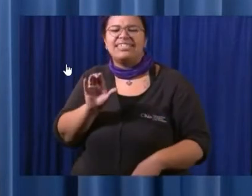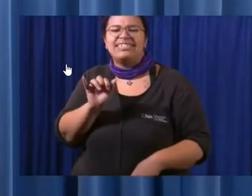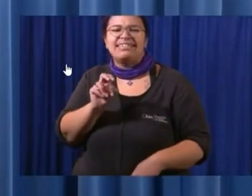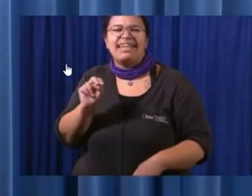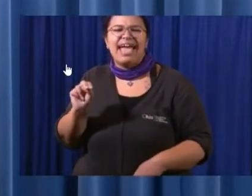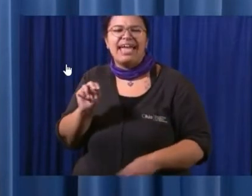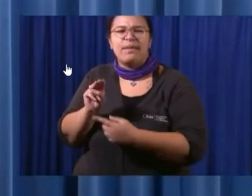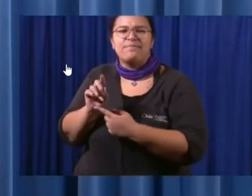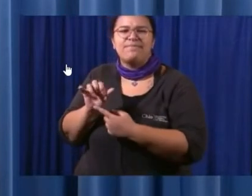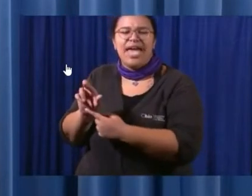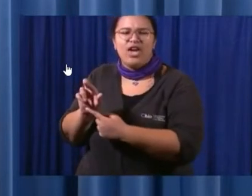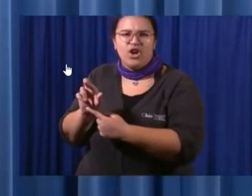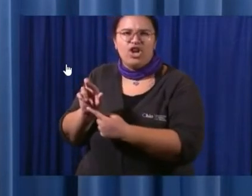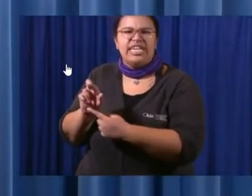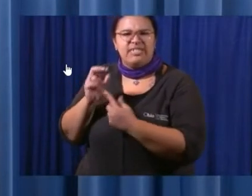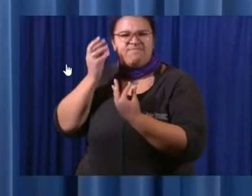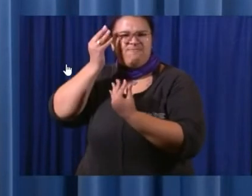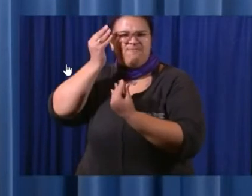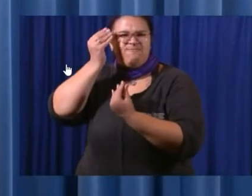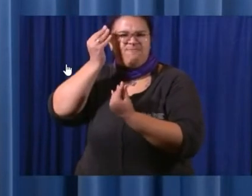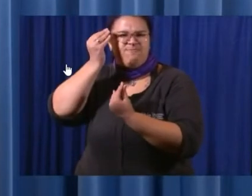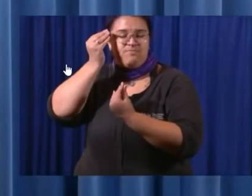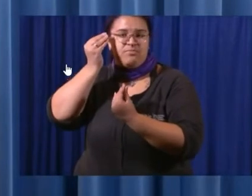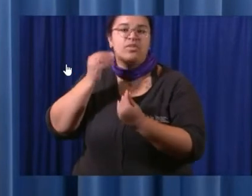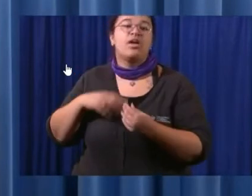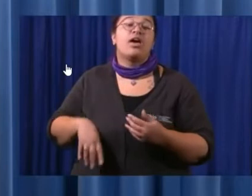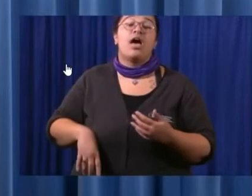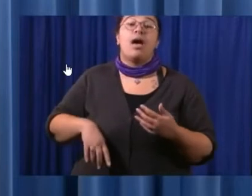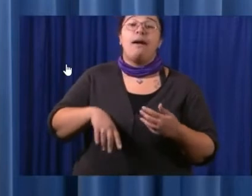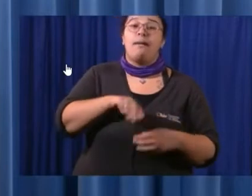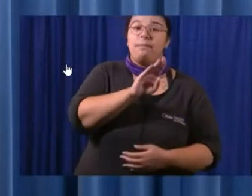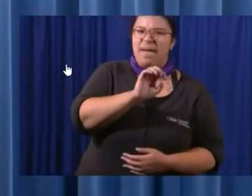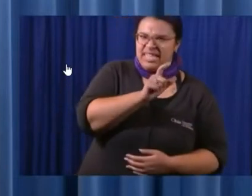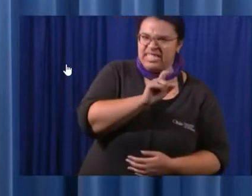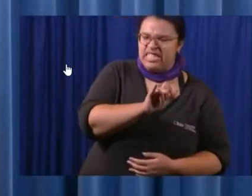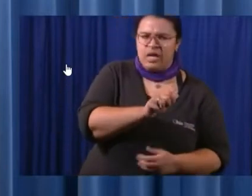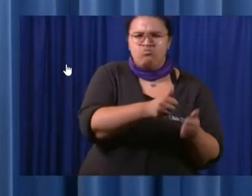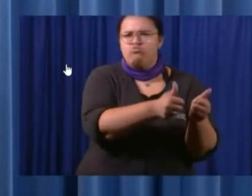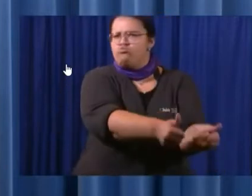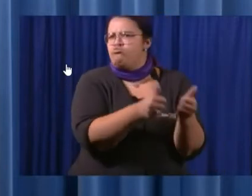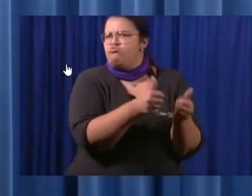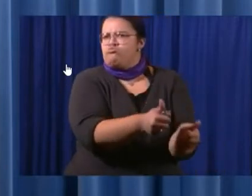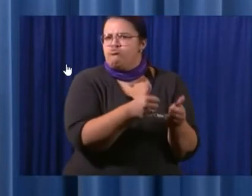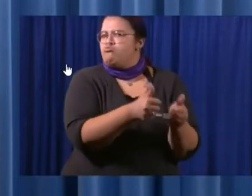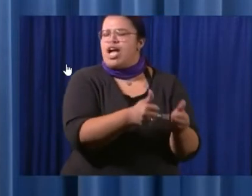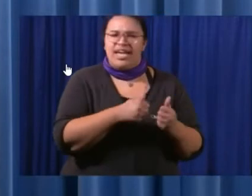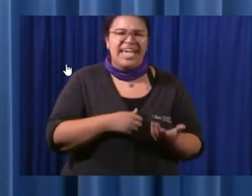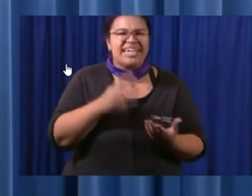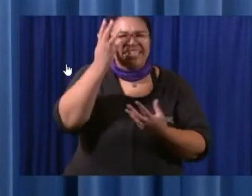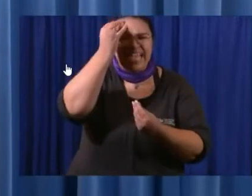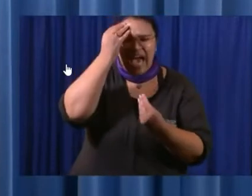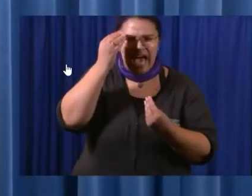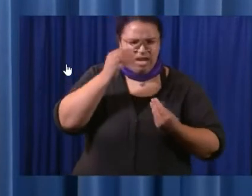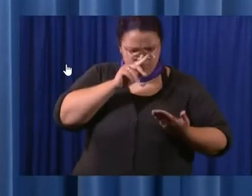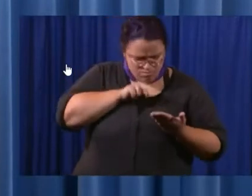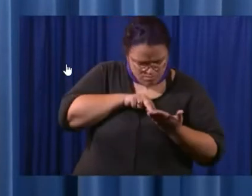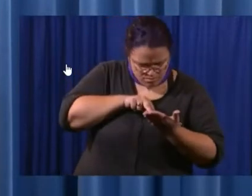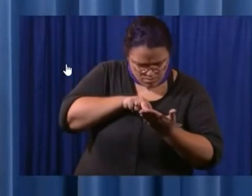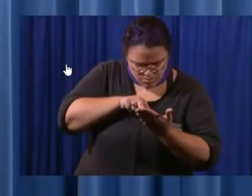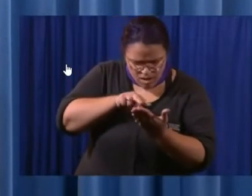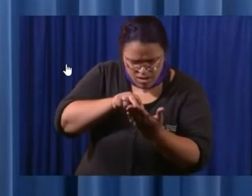Thank the city of Bexley. They're doing the right thing. They're reading the data. They're following it. And so